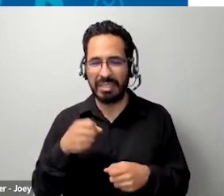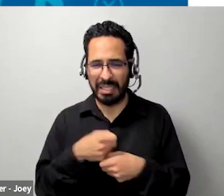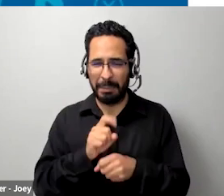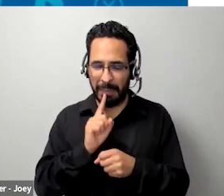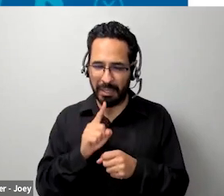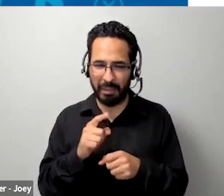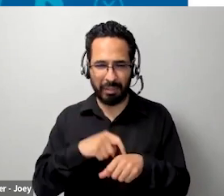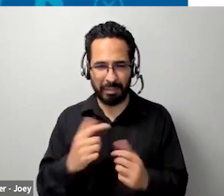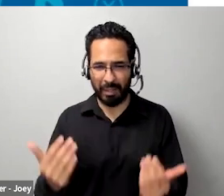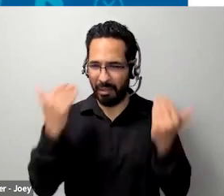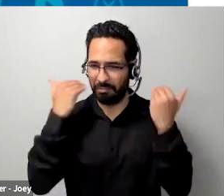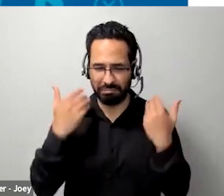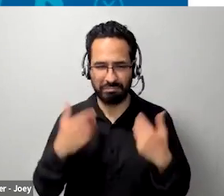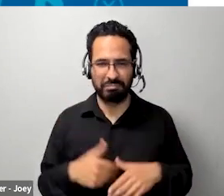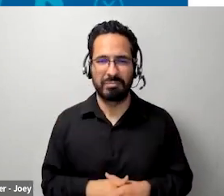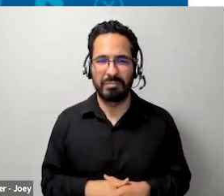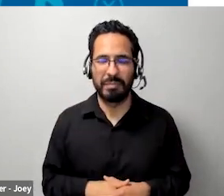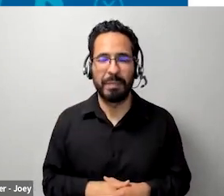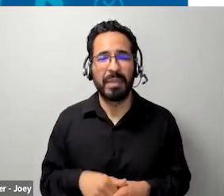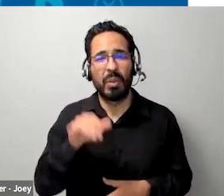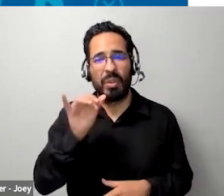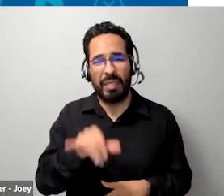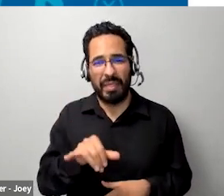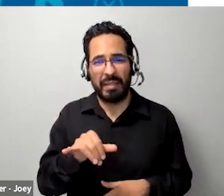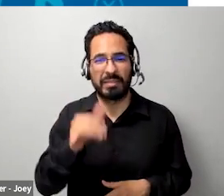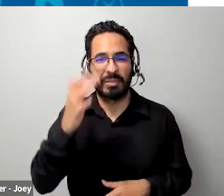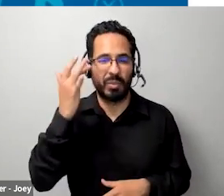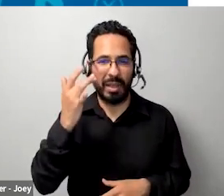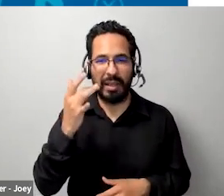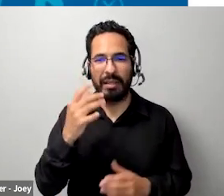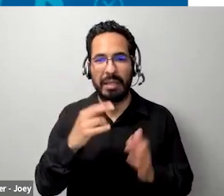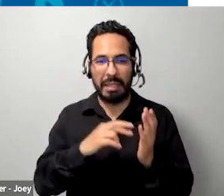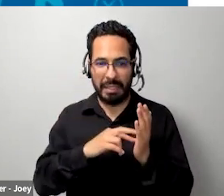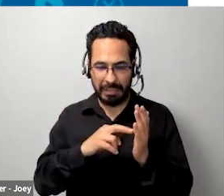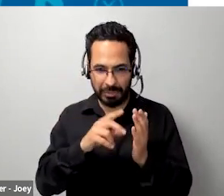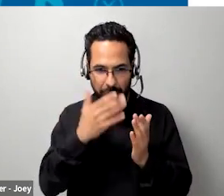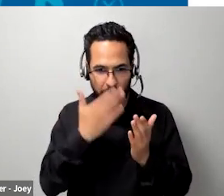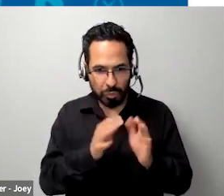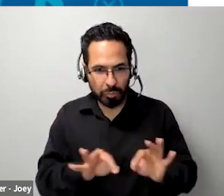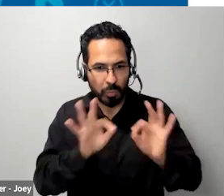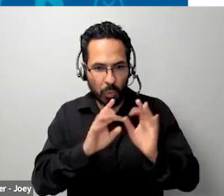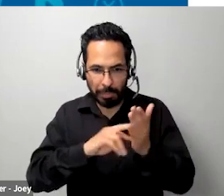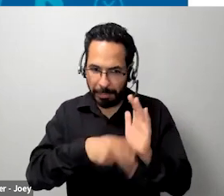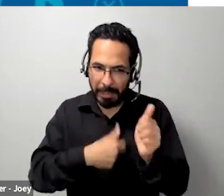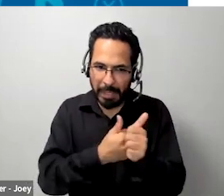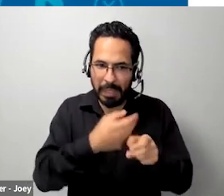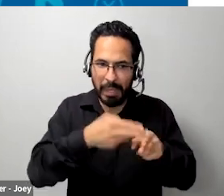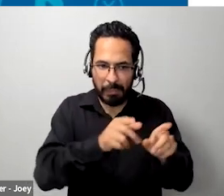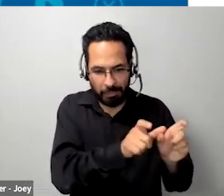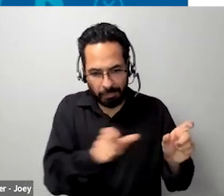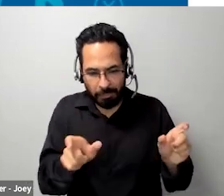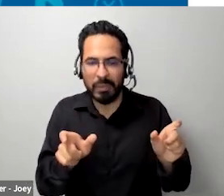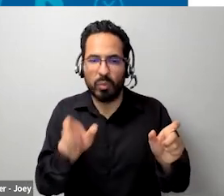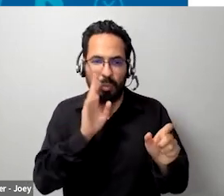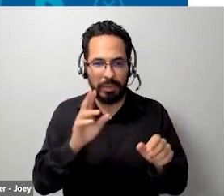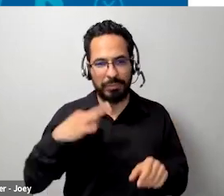time consuming. So that's why meaningfully named links might be a little bit more useful.